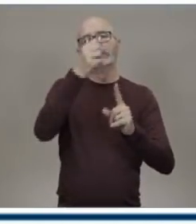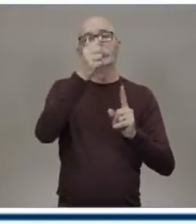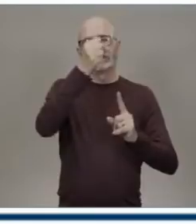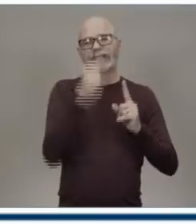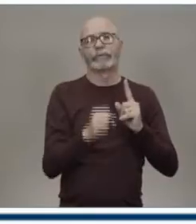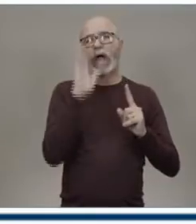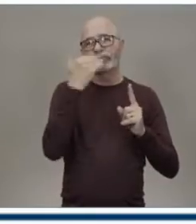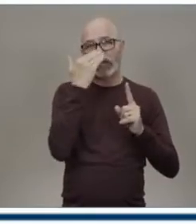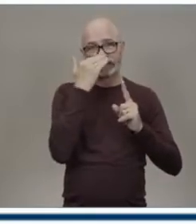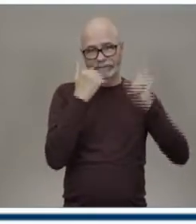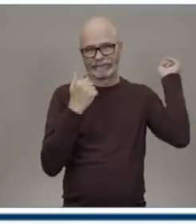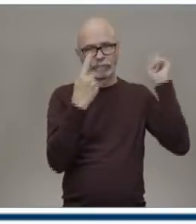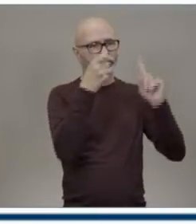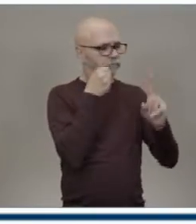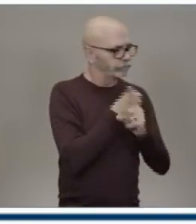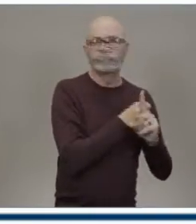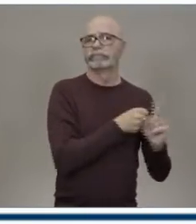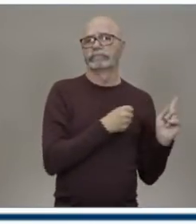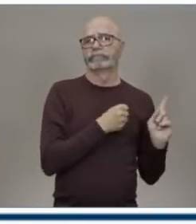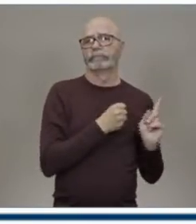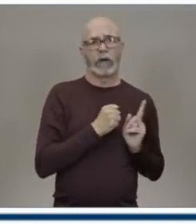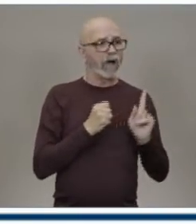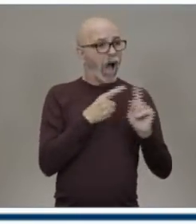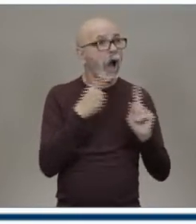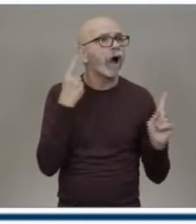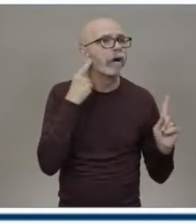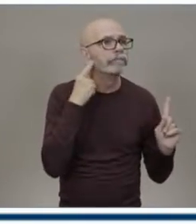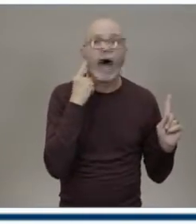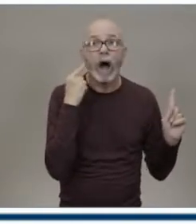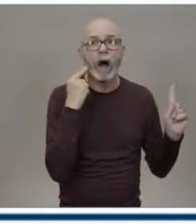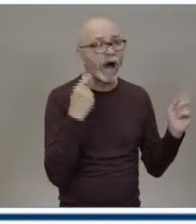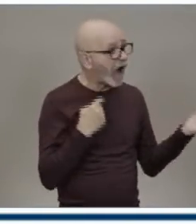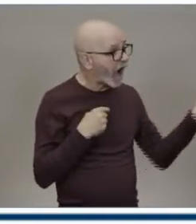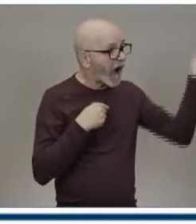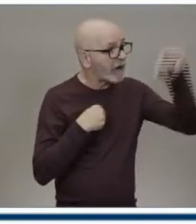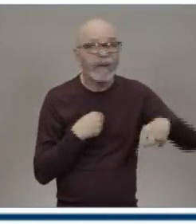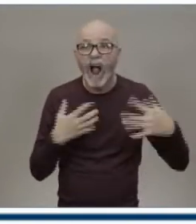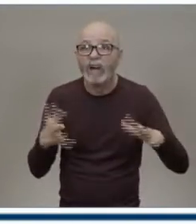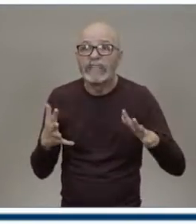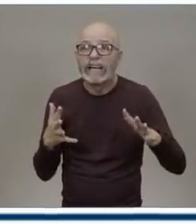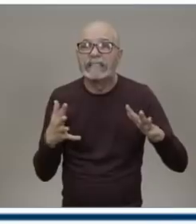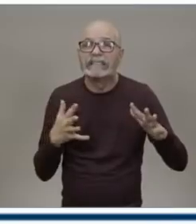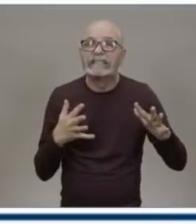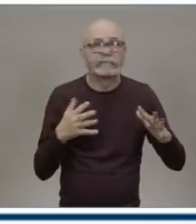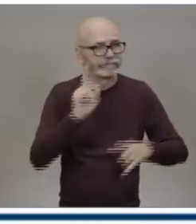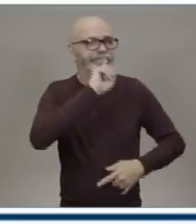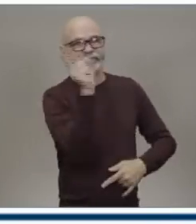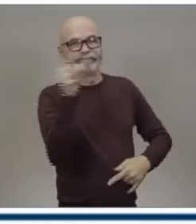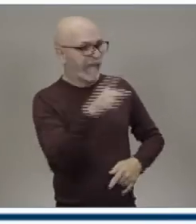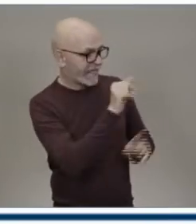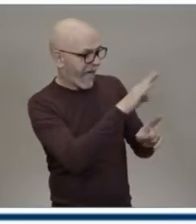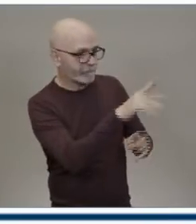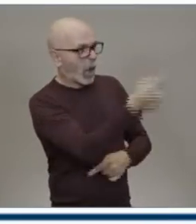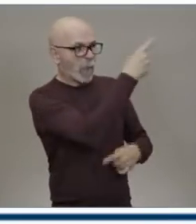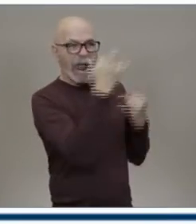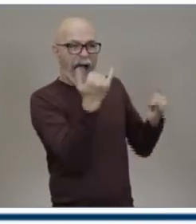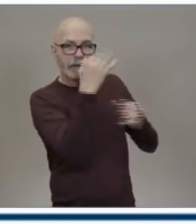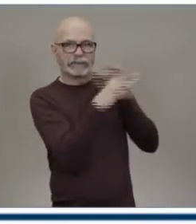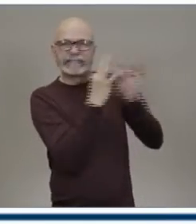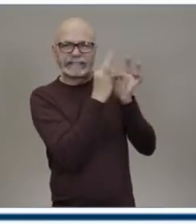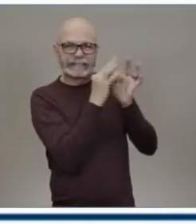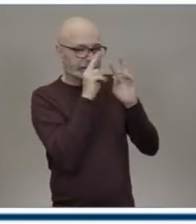African variant. So as soon as we became aware of that, we alerted the lab. The lab is forwarding that sample on for genotyping. So our system